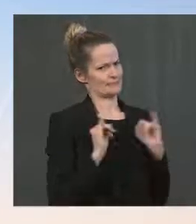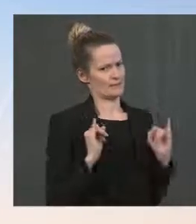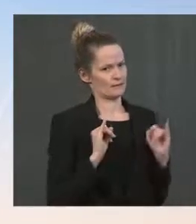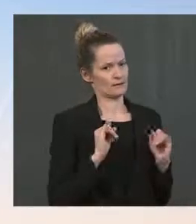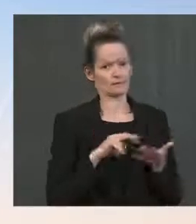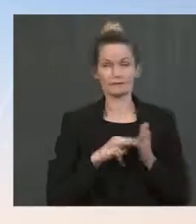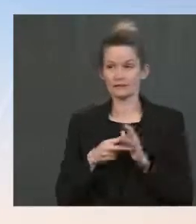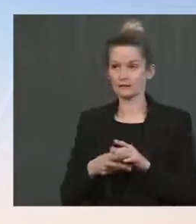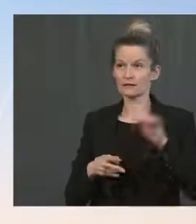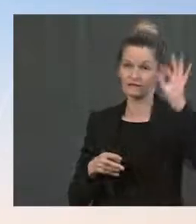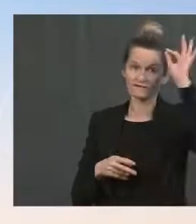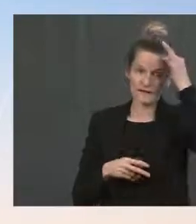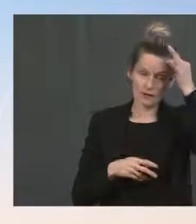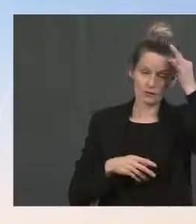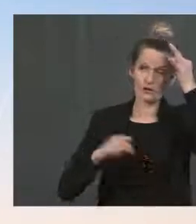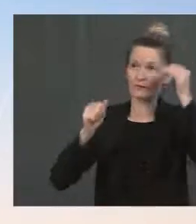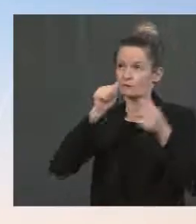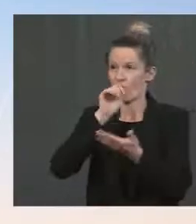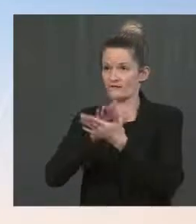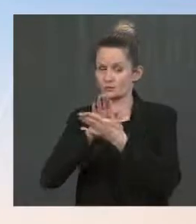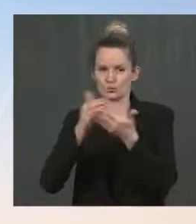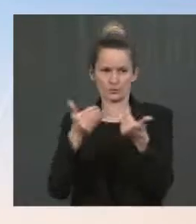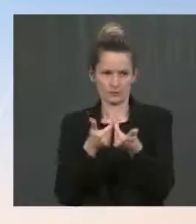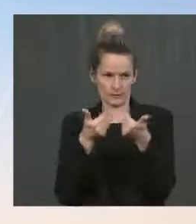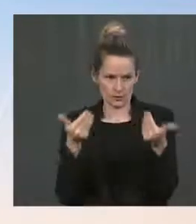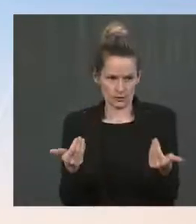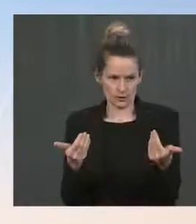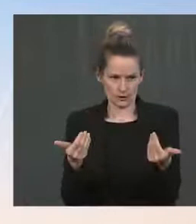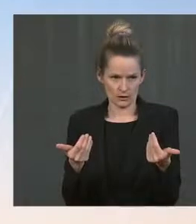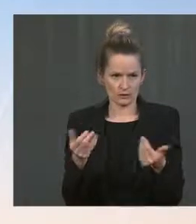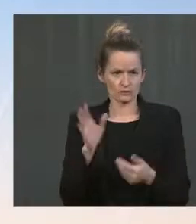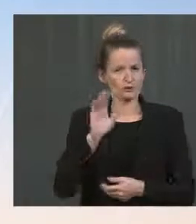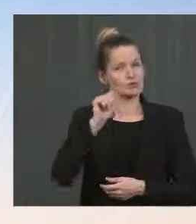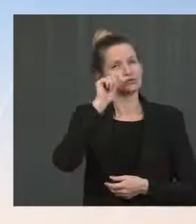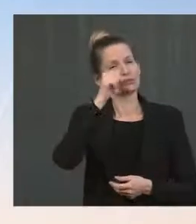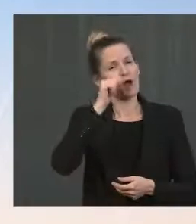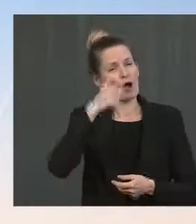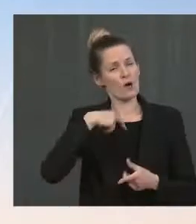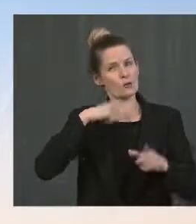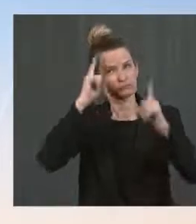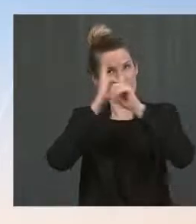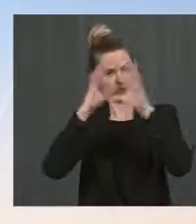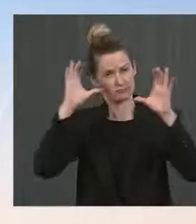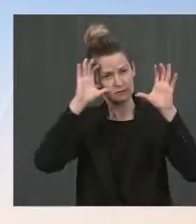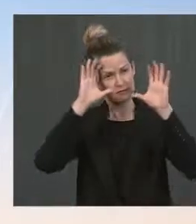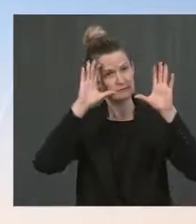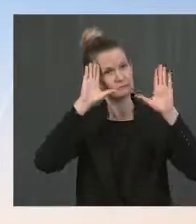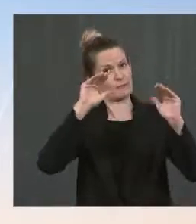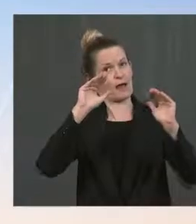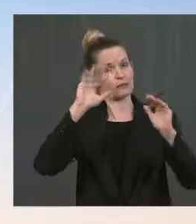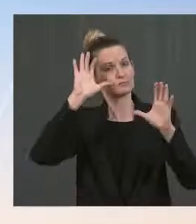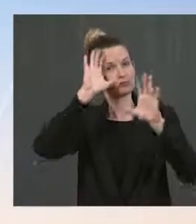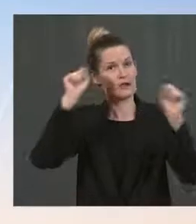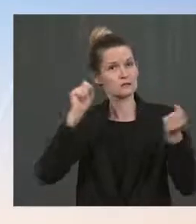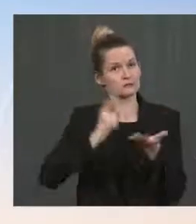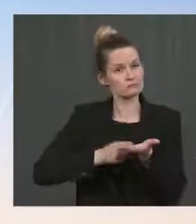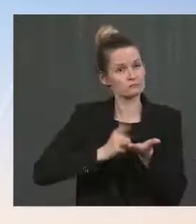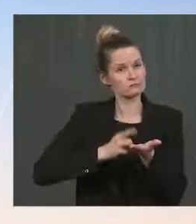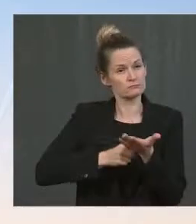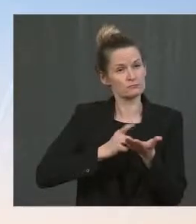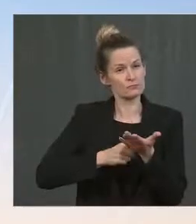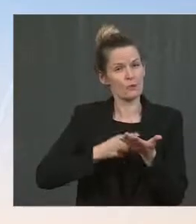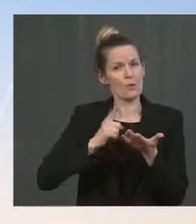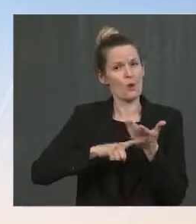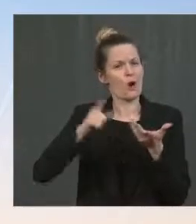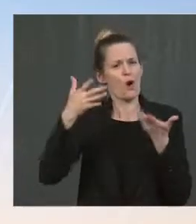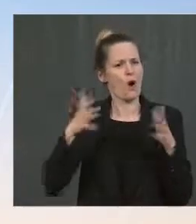tomorrow, should we just anticipate the president to say much of what he's already said, to urge those entities to